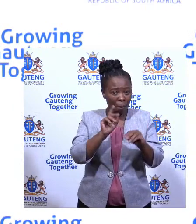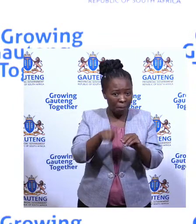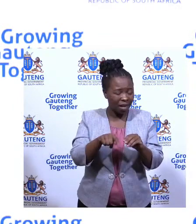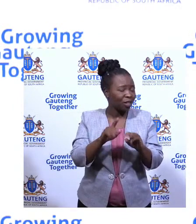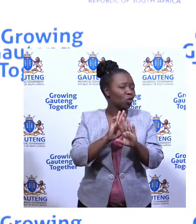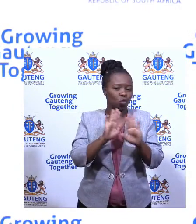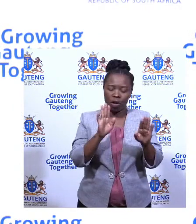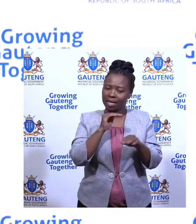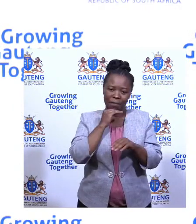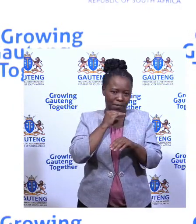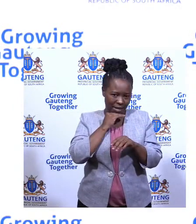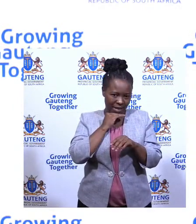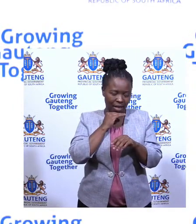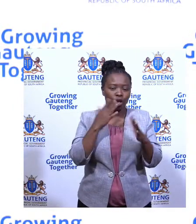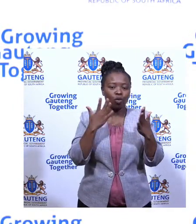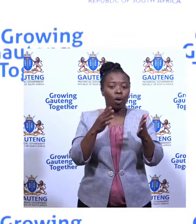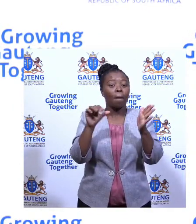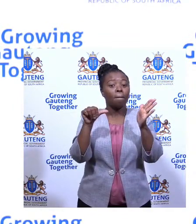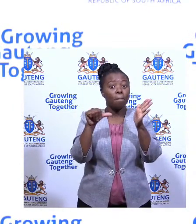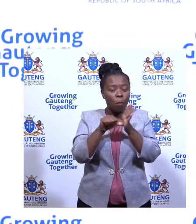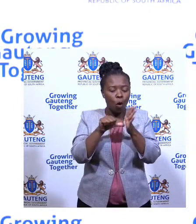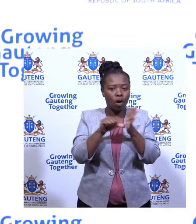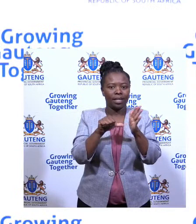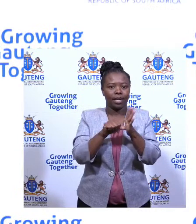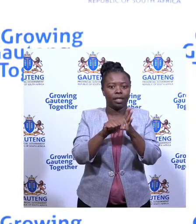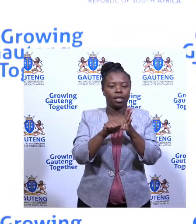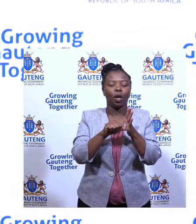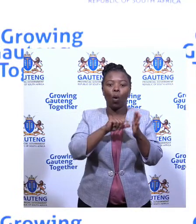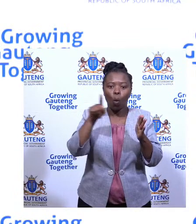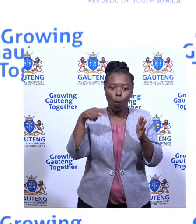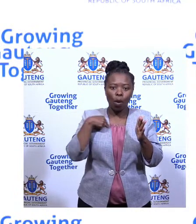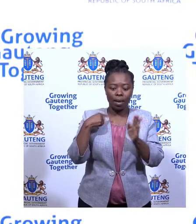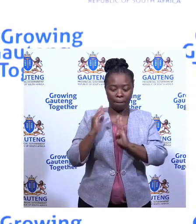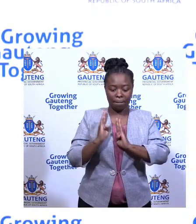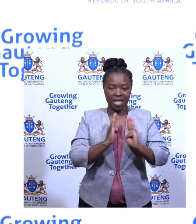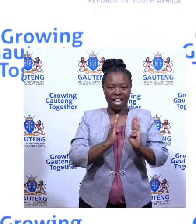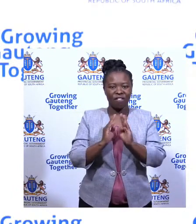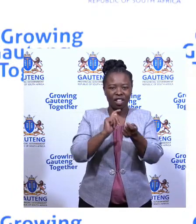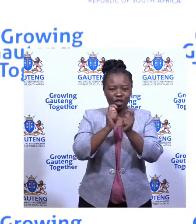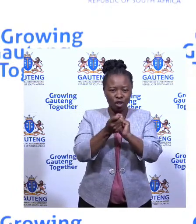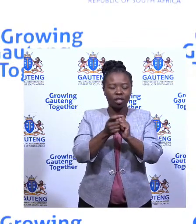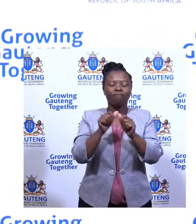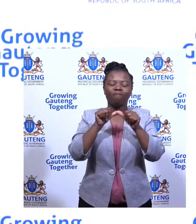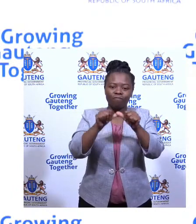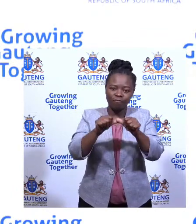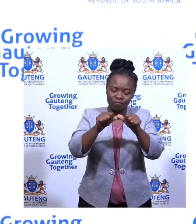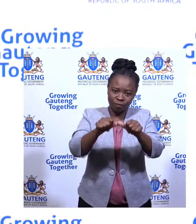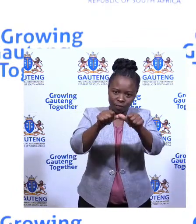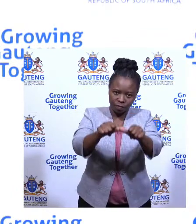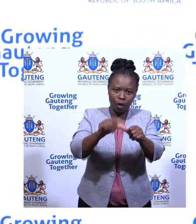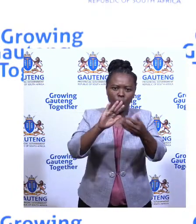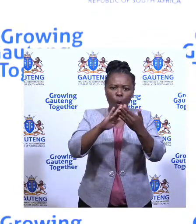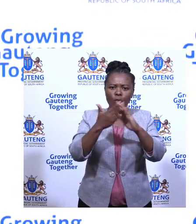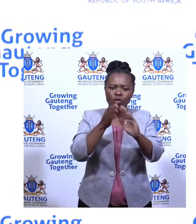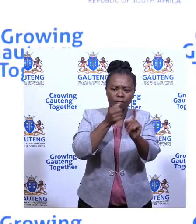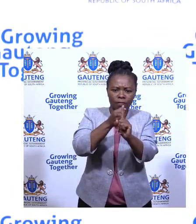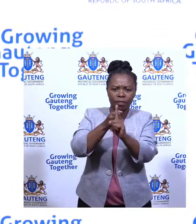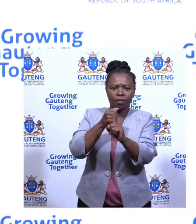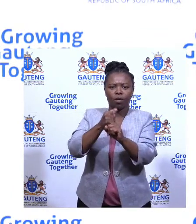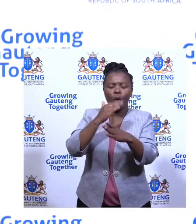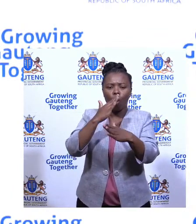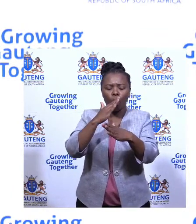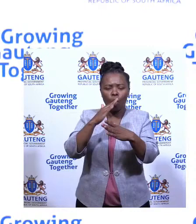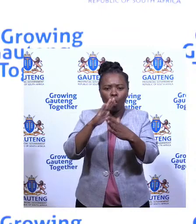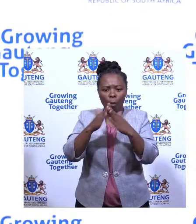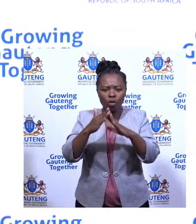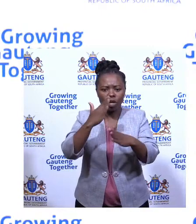the thing that's important to reinforce that is to continue with our behavior change messaging, our community mobilization, and that's